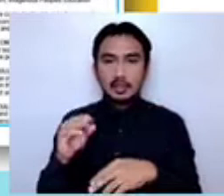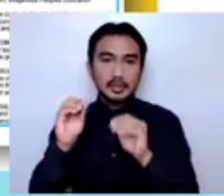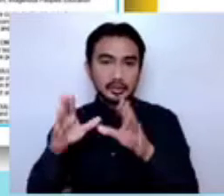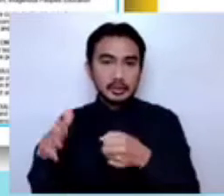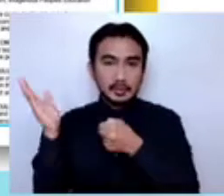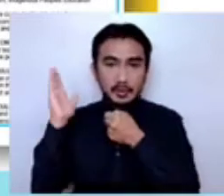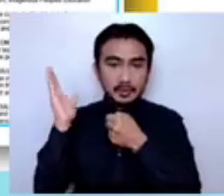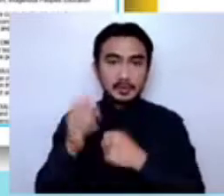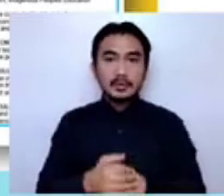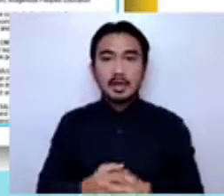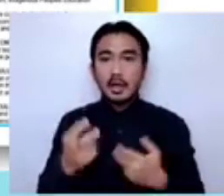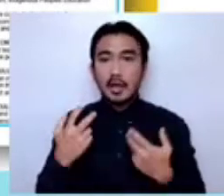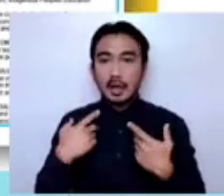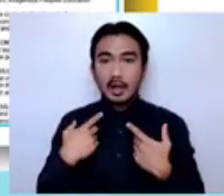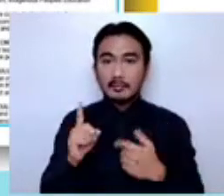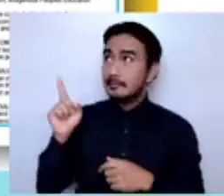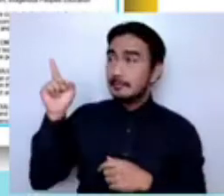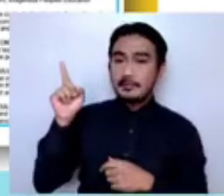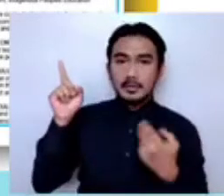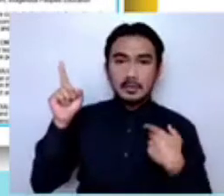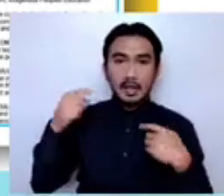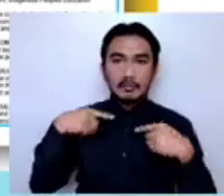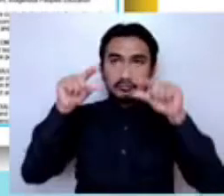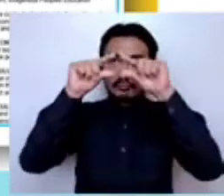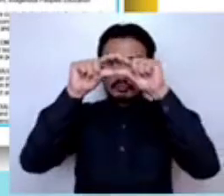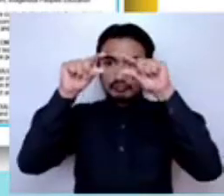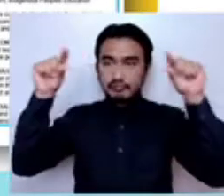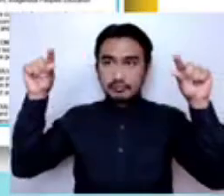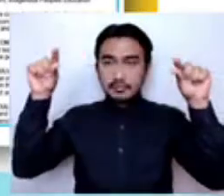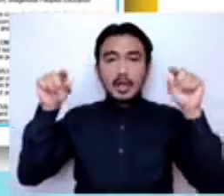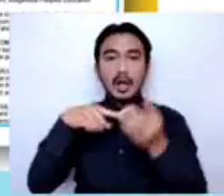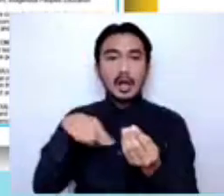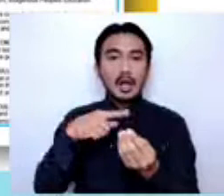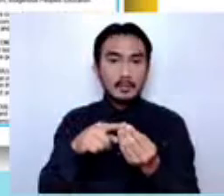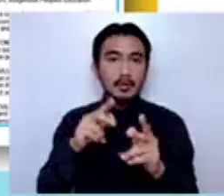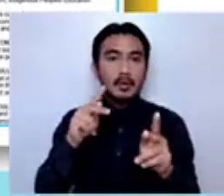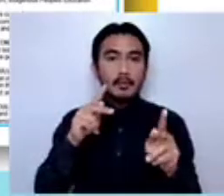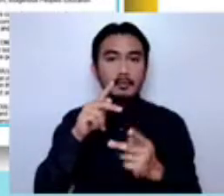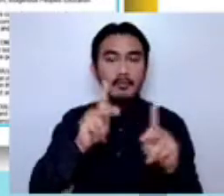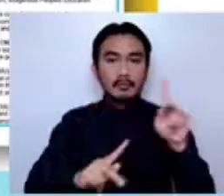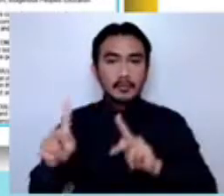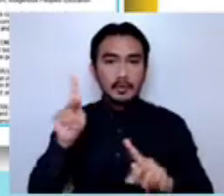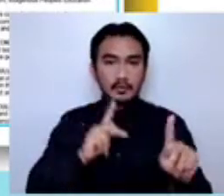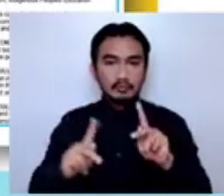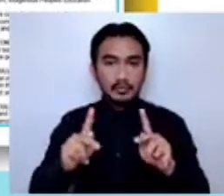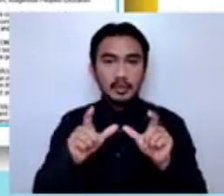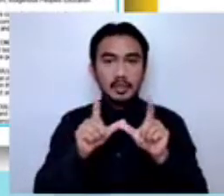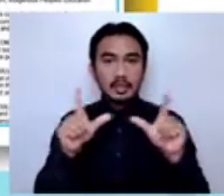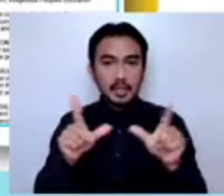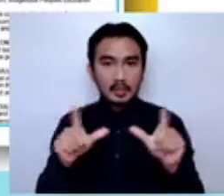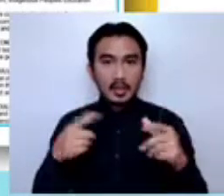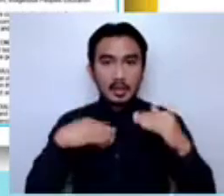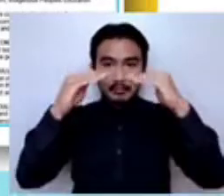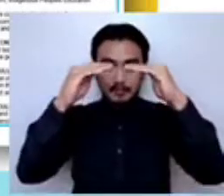your tool, you will see there the various or the performance continuum levels. Below those levels are the features of practice